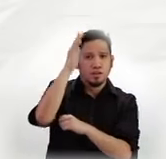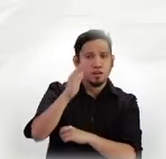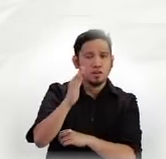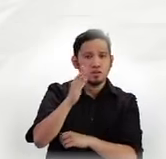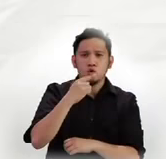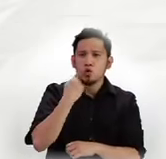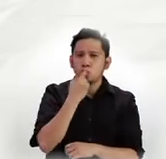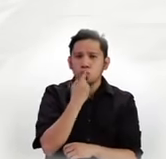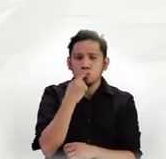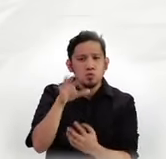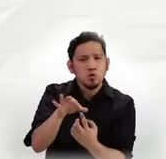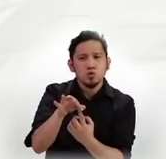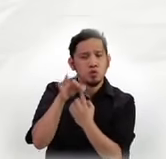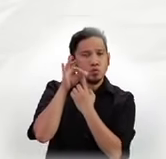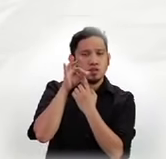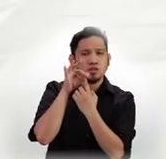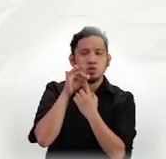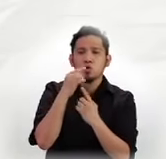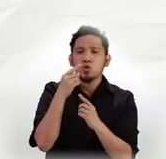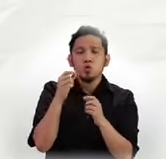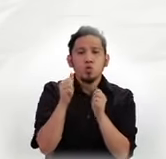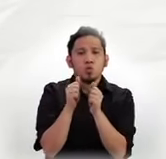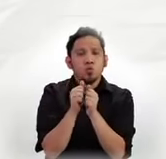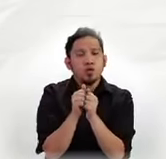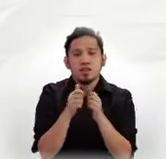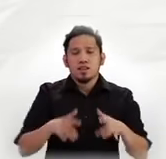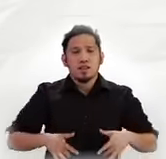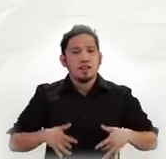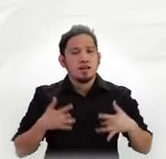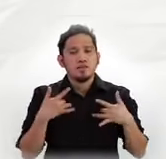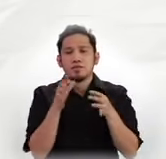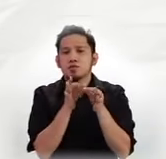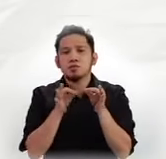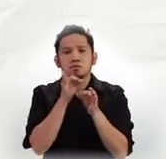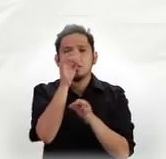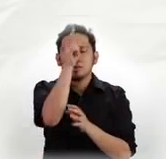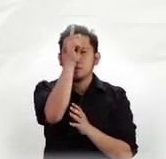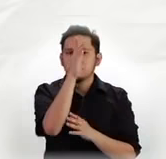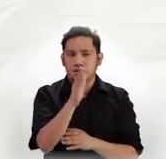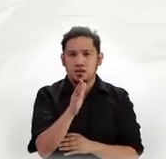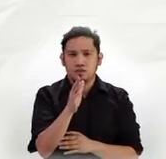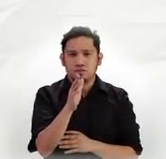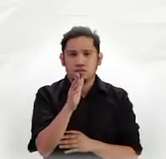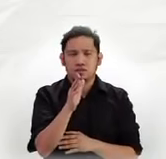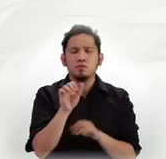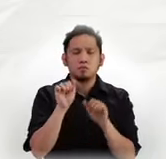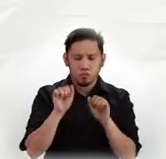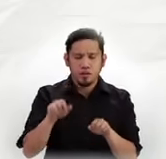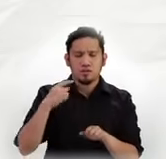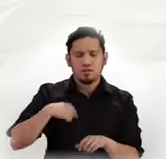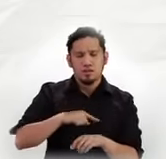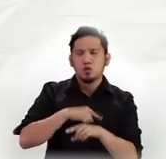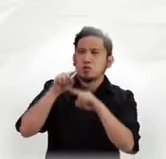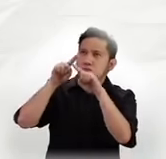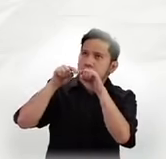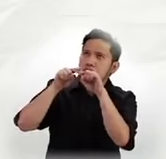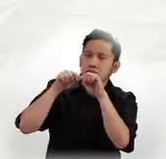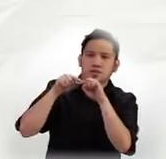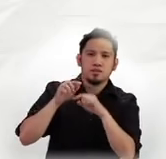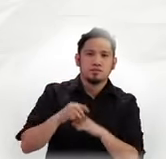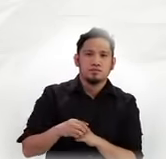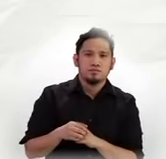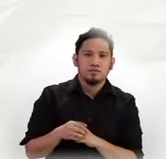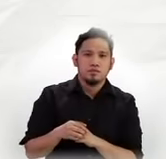God, who will be anointed by the very life and Spirit of God. And we can depend on Him.